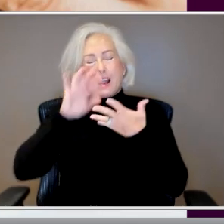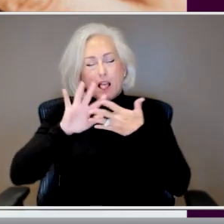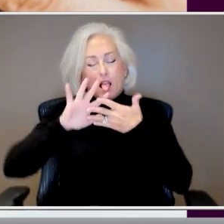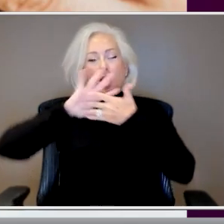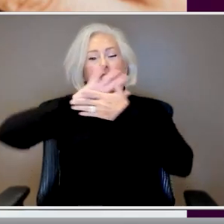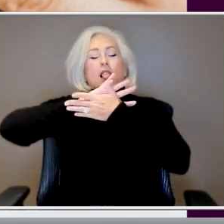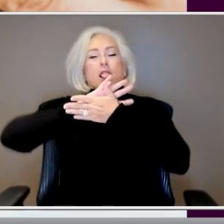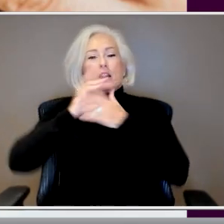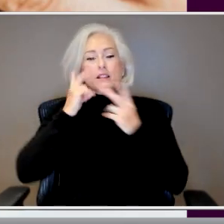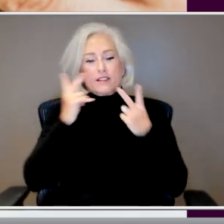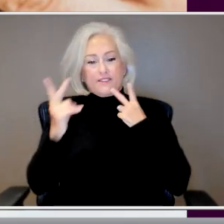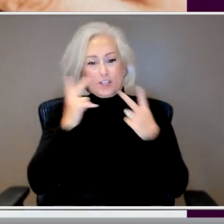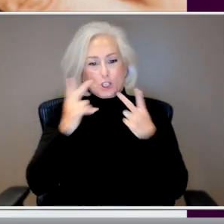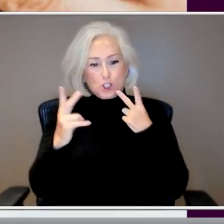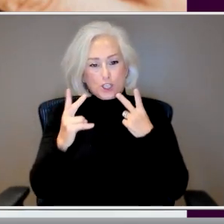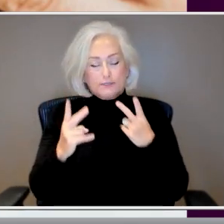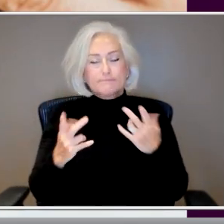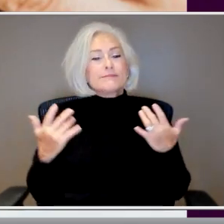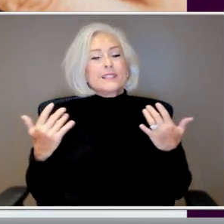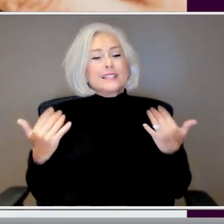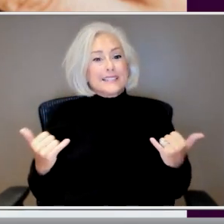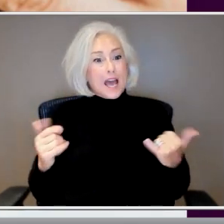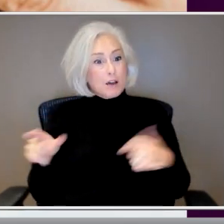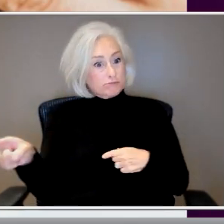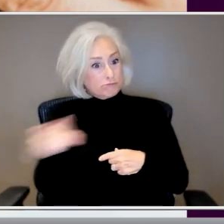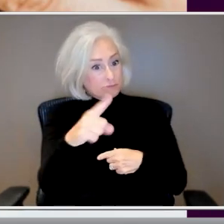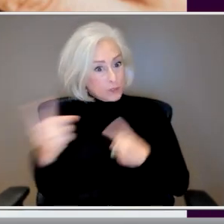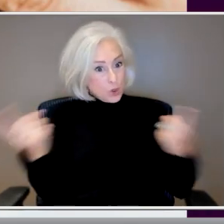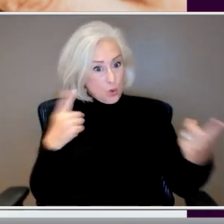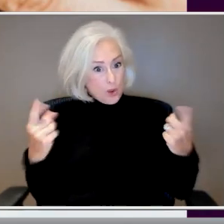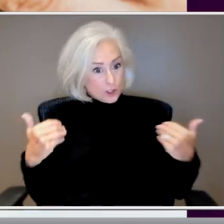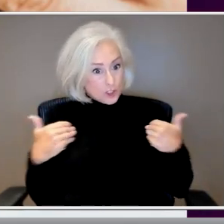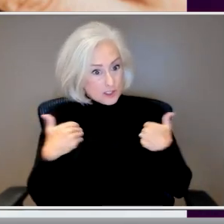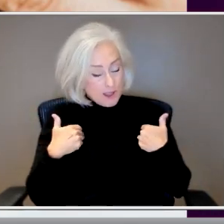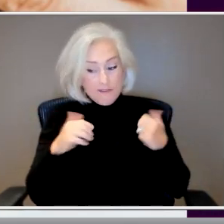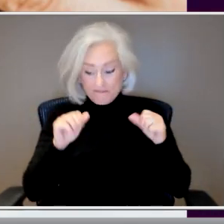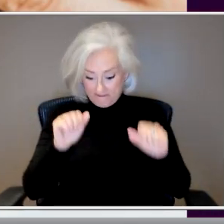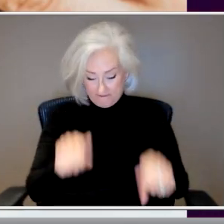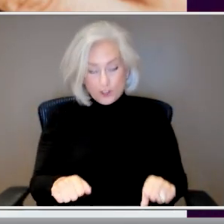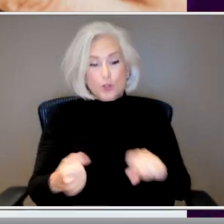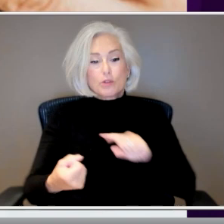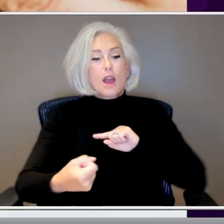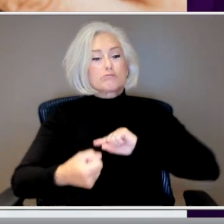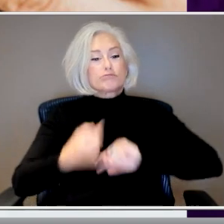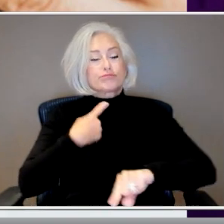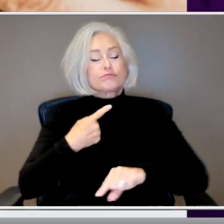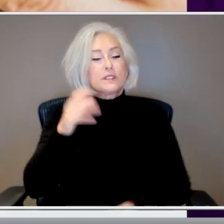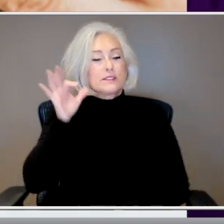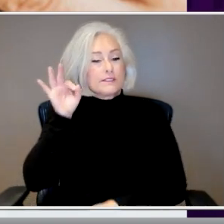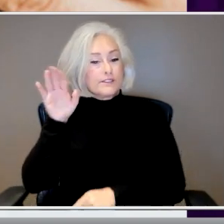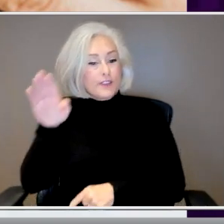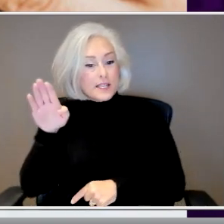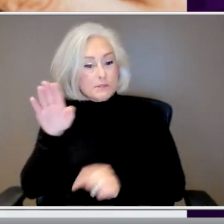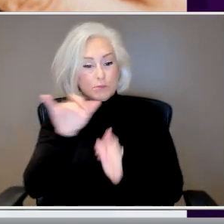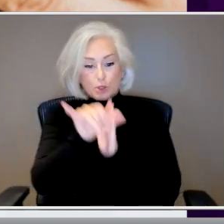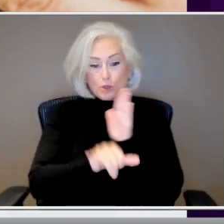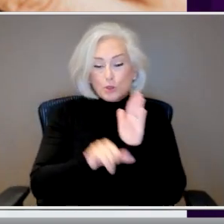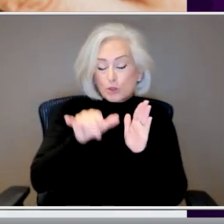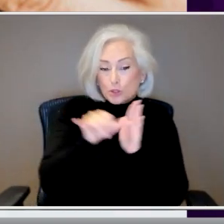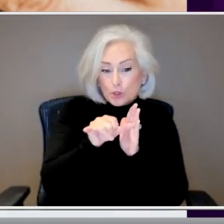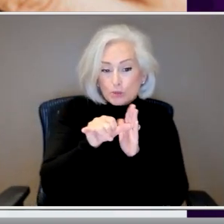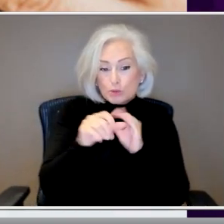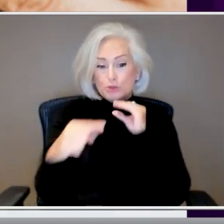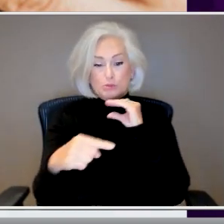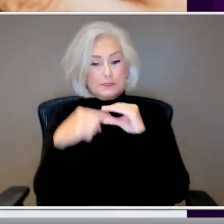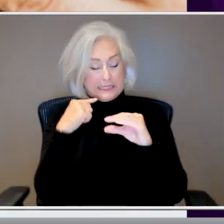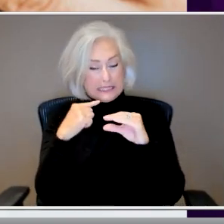you'd like us to share on air, send it to us right now on YouTube, Facebook, or the All Things Heart email. You can find all the ways to connect with us